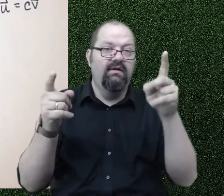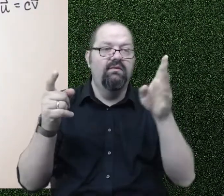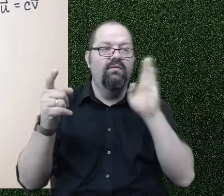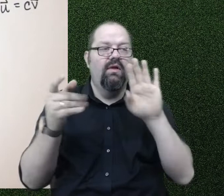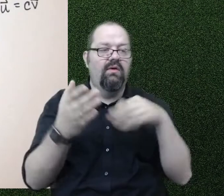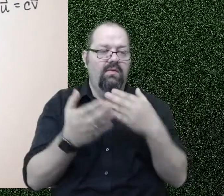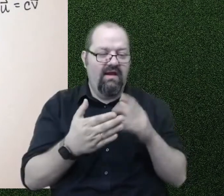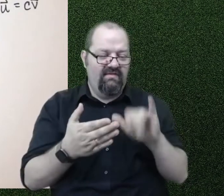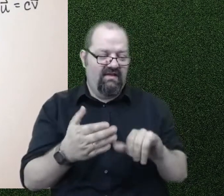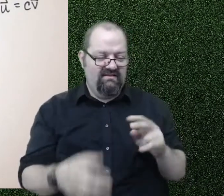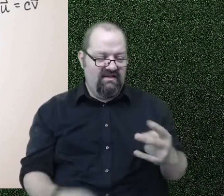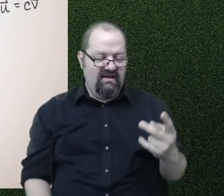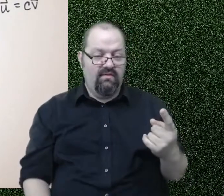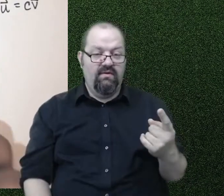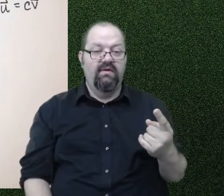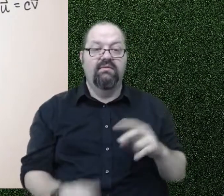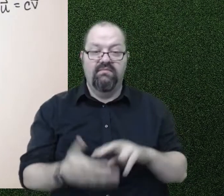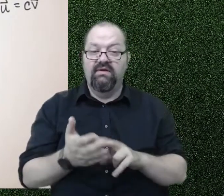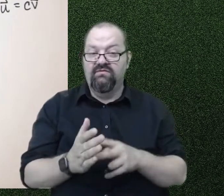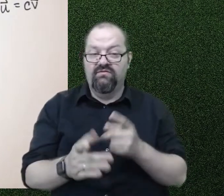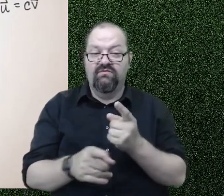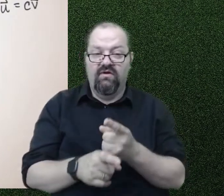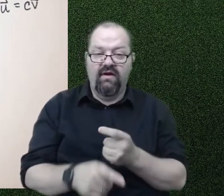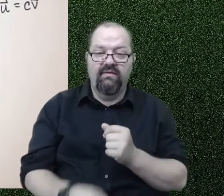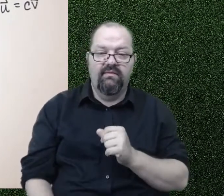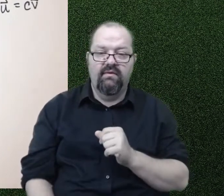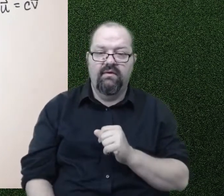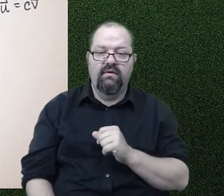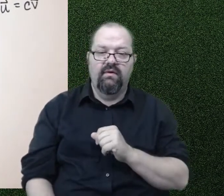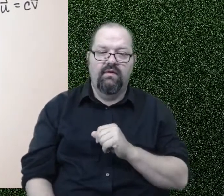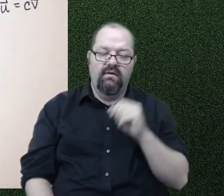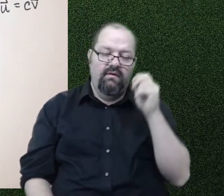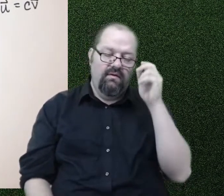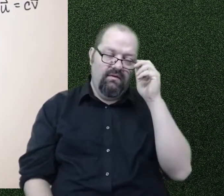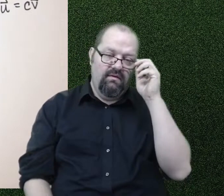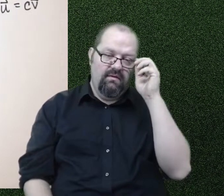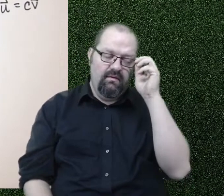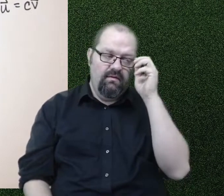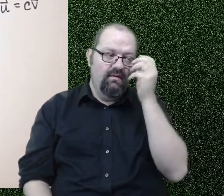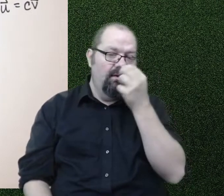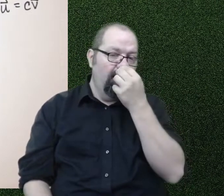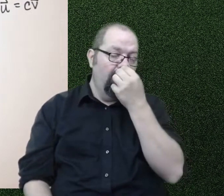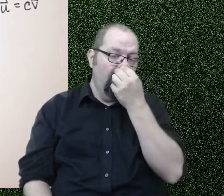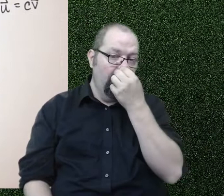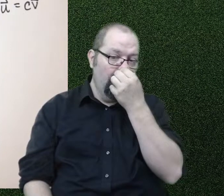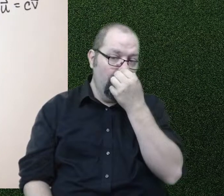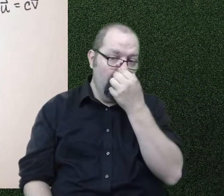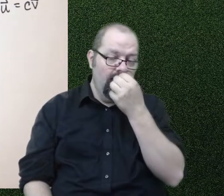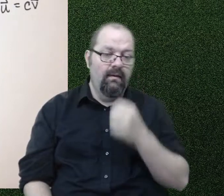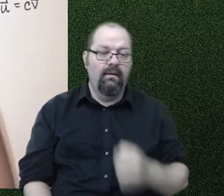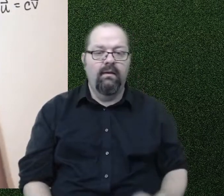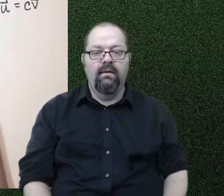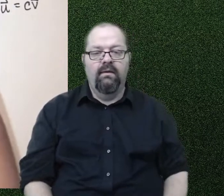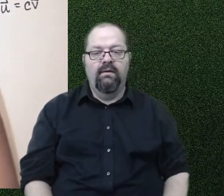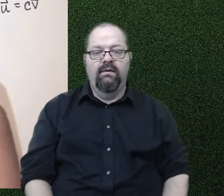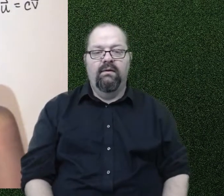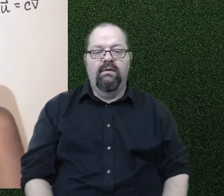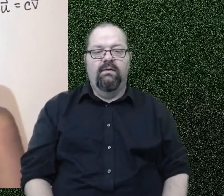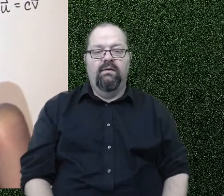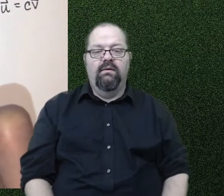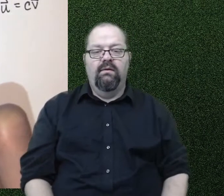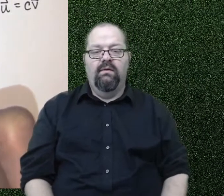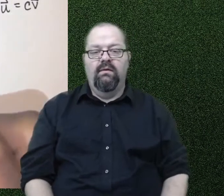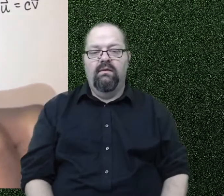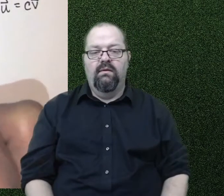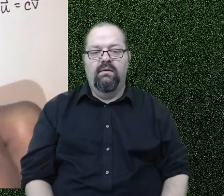right. 2 times that one is that one. That means 1, 2, 3 is parallel to 2,